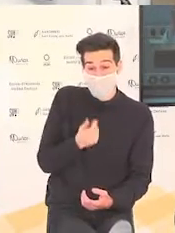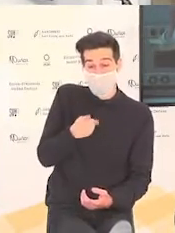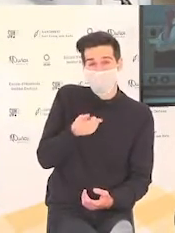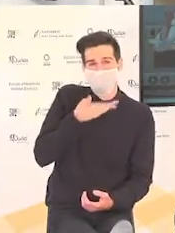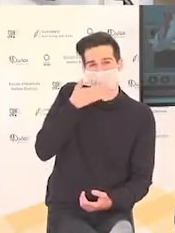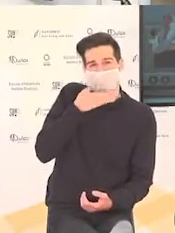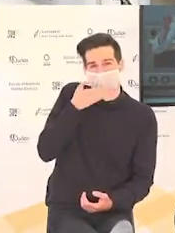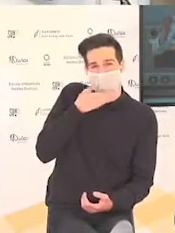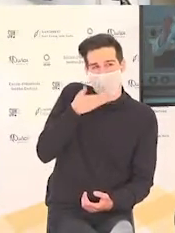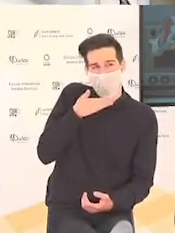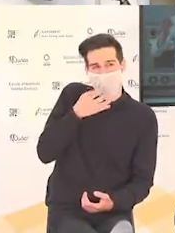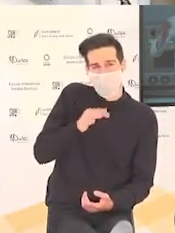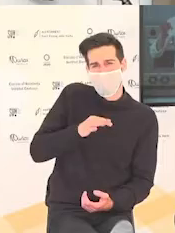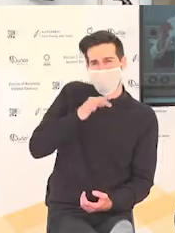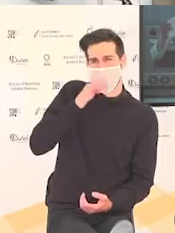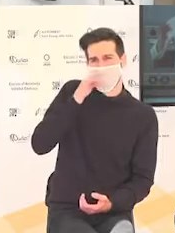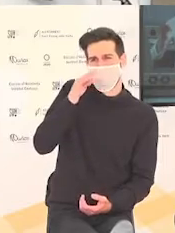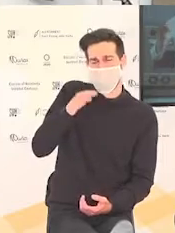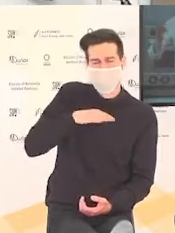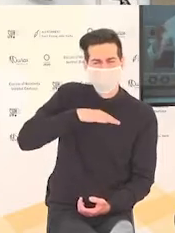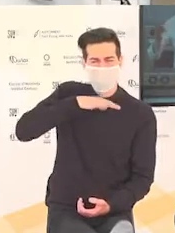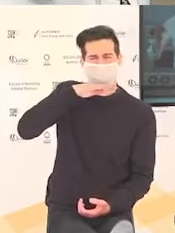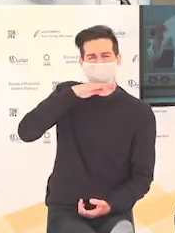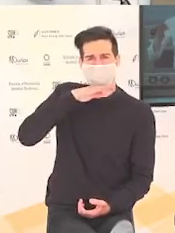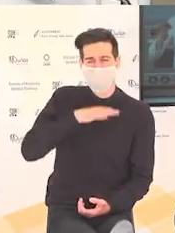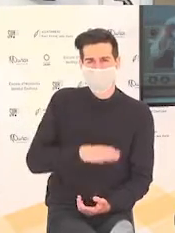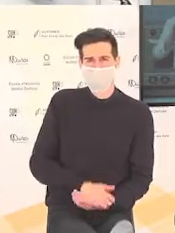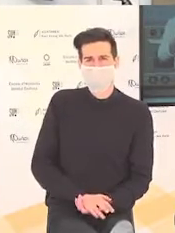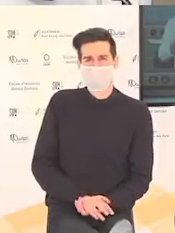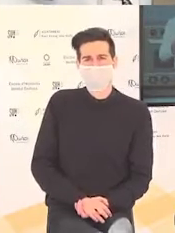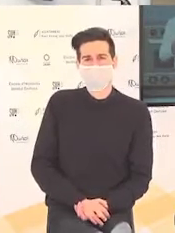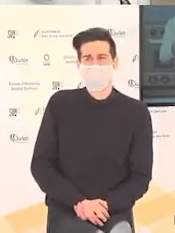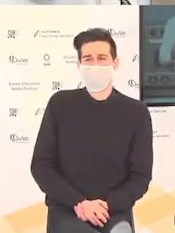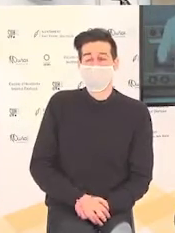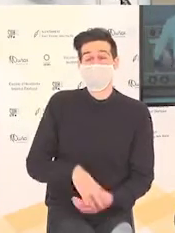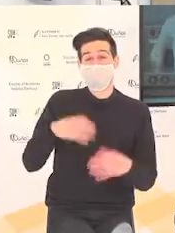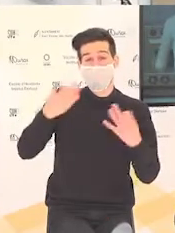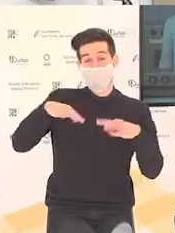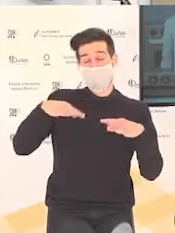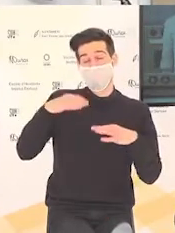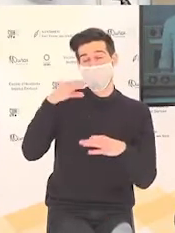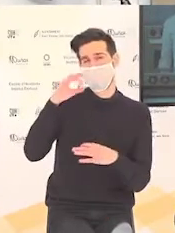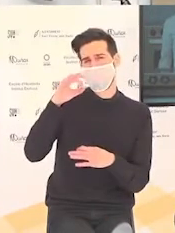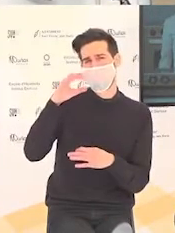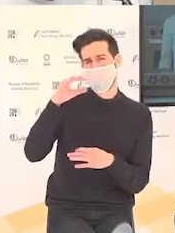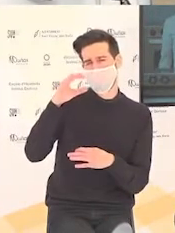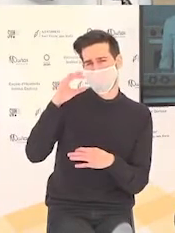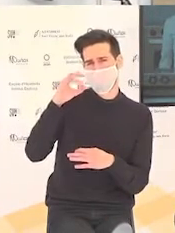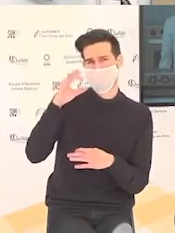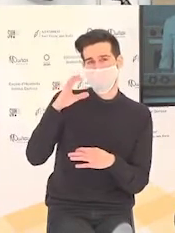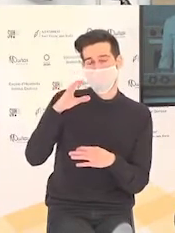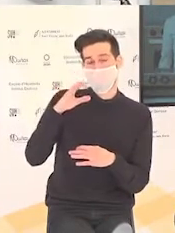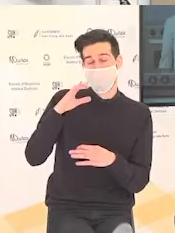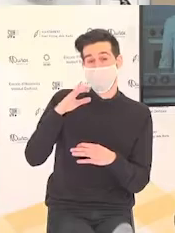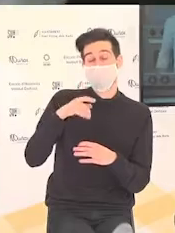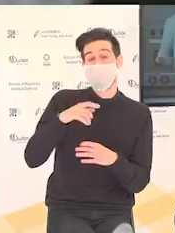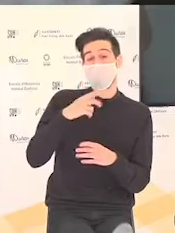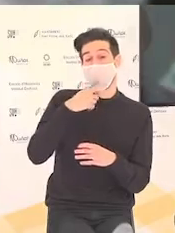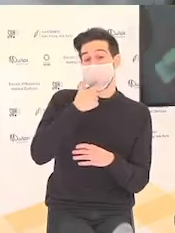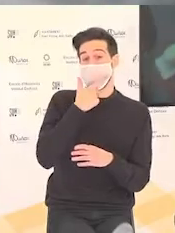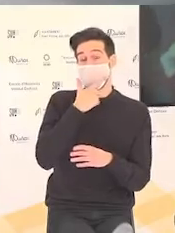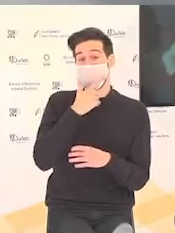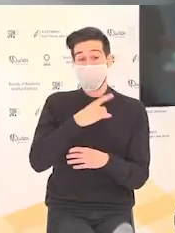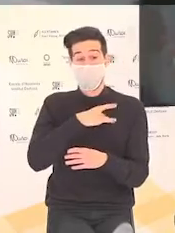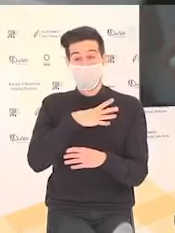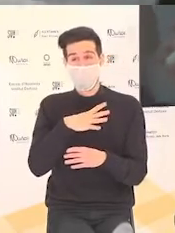my meringue, normally the coconut is white. Normalmente el coco cuando preparo el merengue está blanco. But you